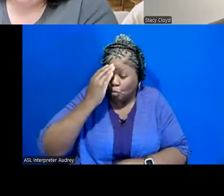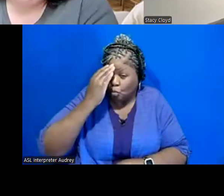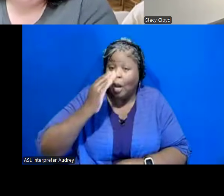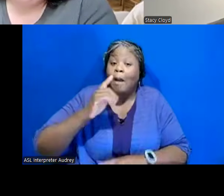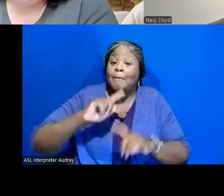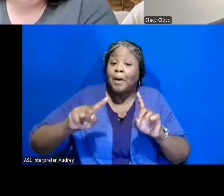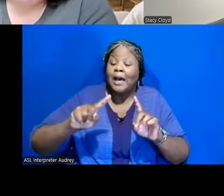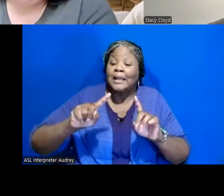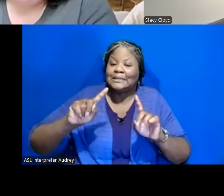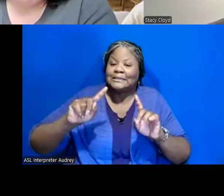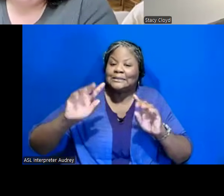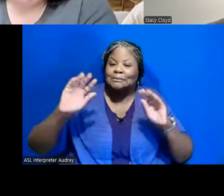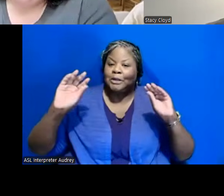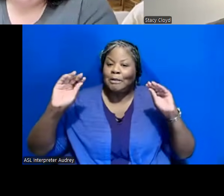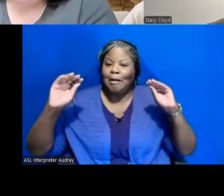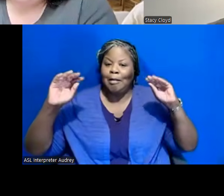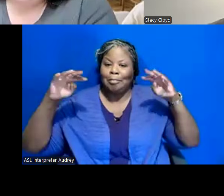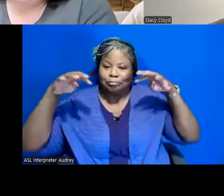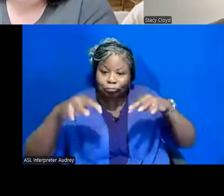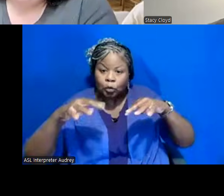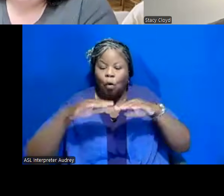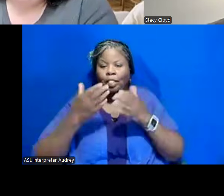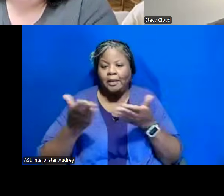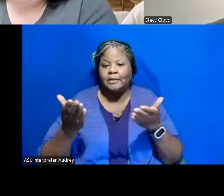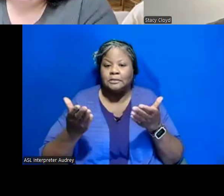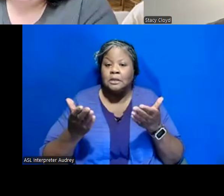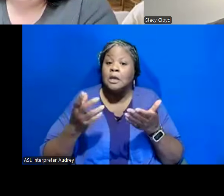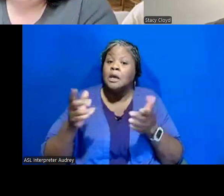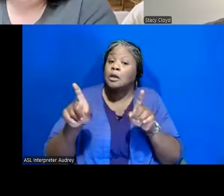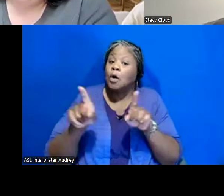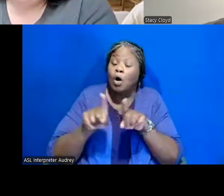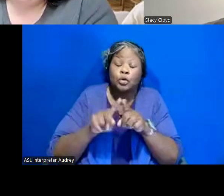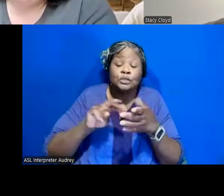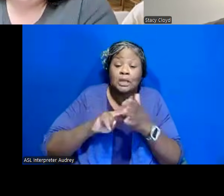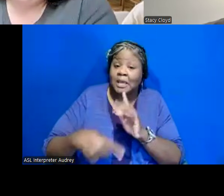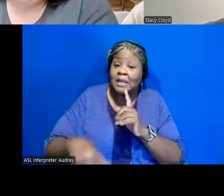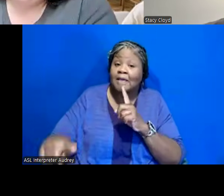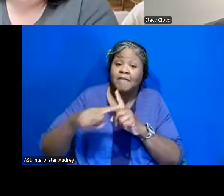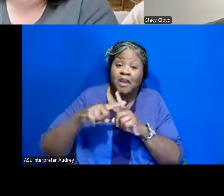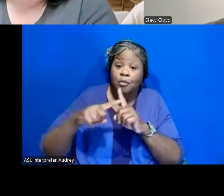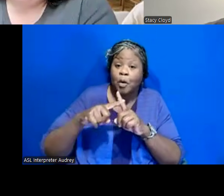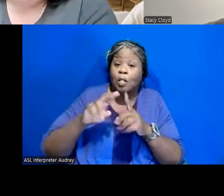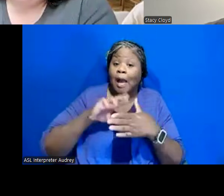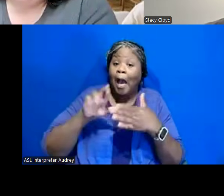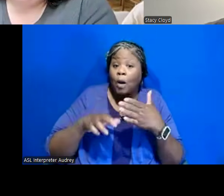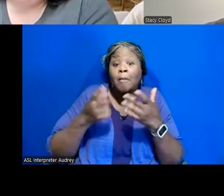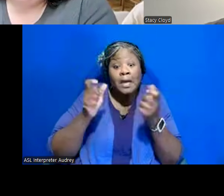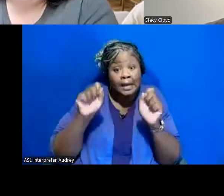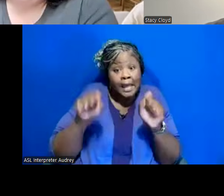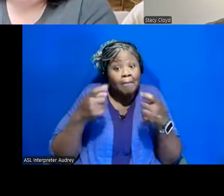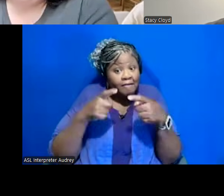a different light on things. It also doesn't guarantee a favorable outcome. It can be effective in those ways,